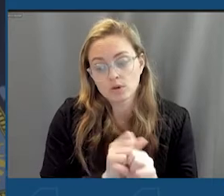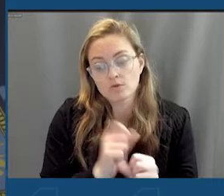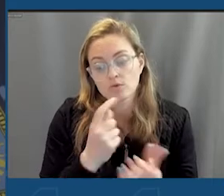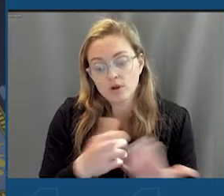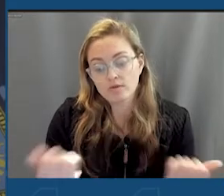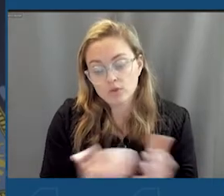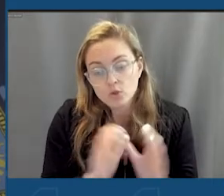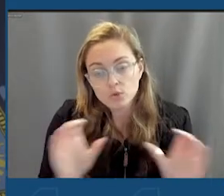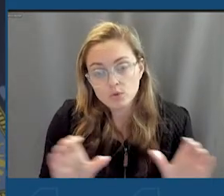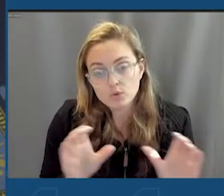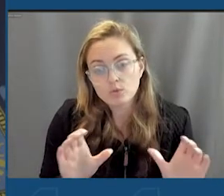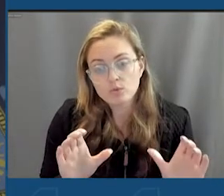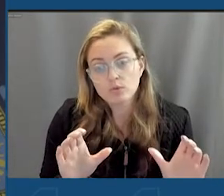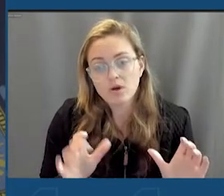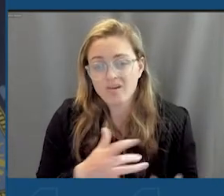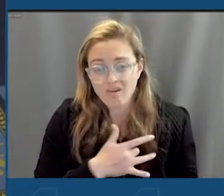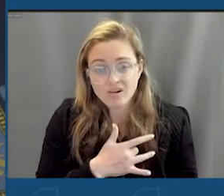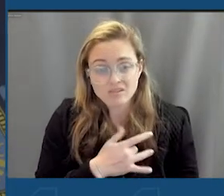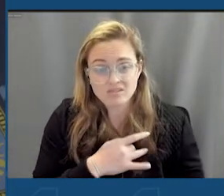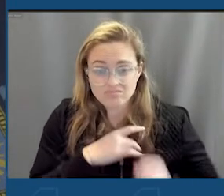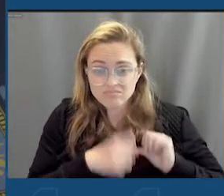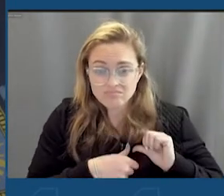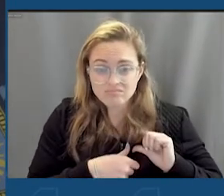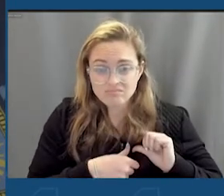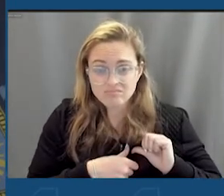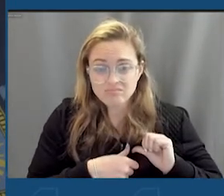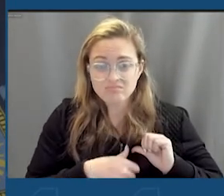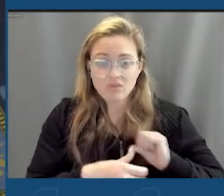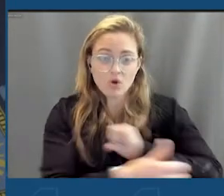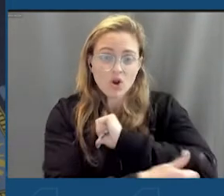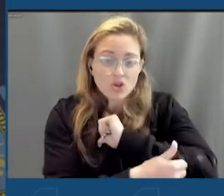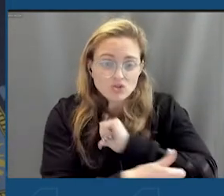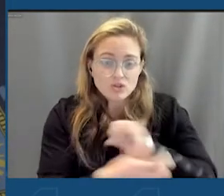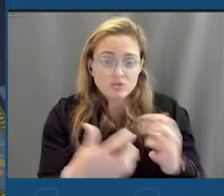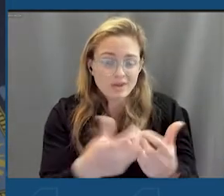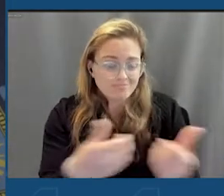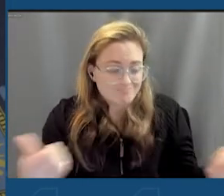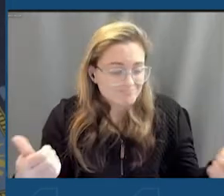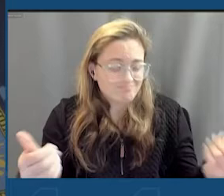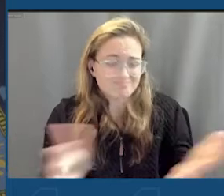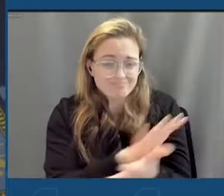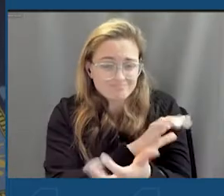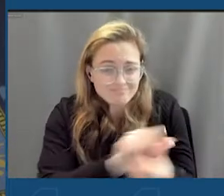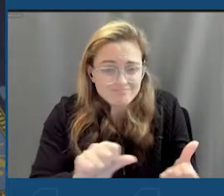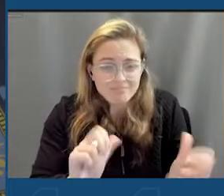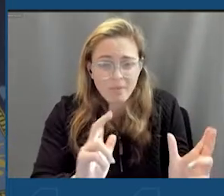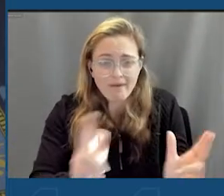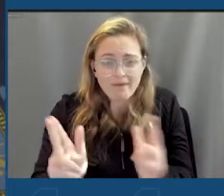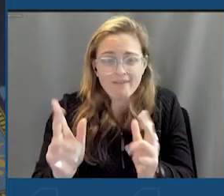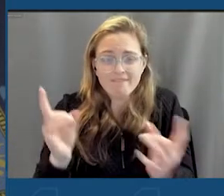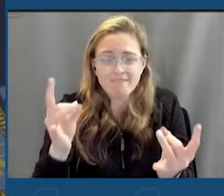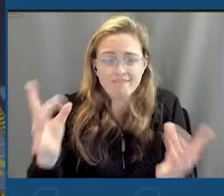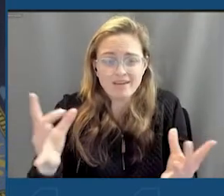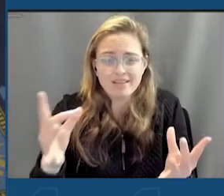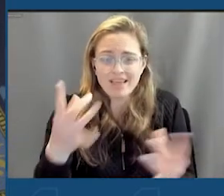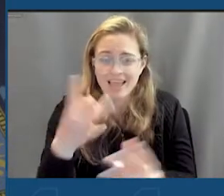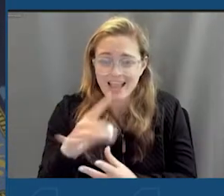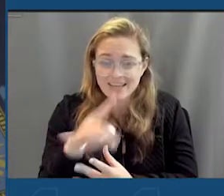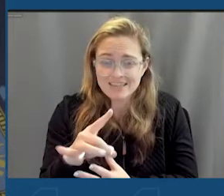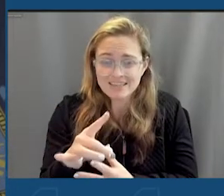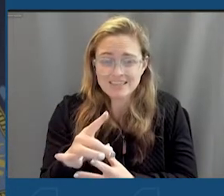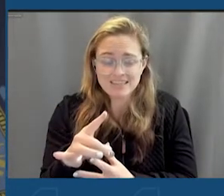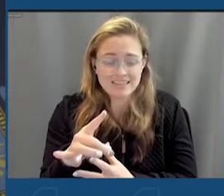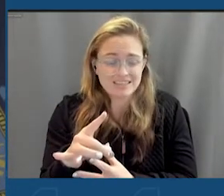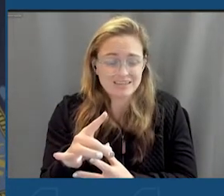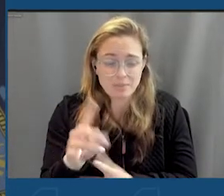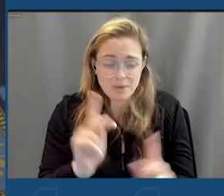you know, our hearts are broken. Our country is being torn apart by gun violence. And 18 lives lost in 3